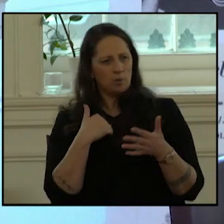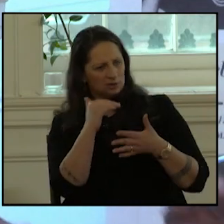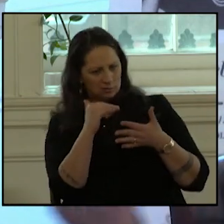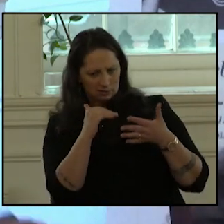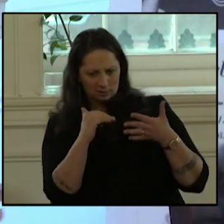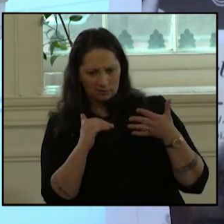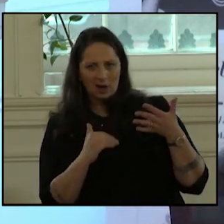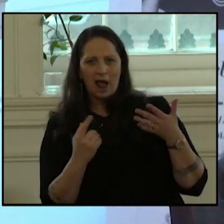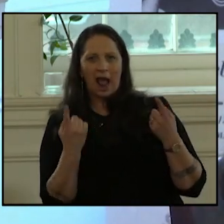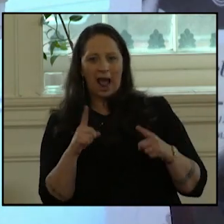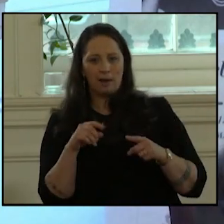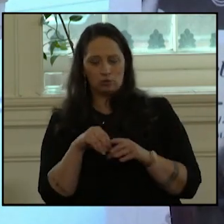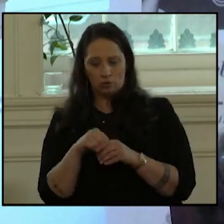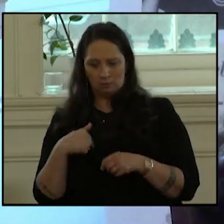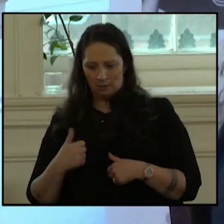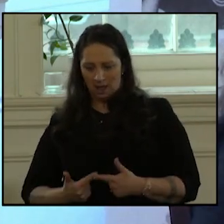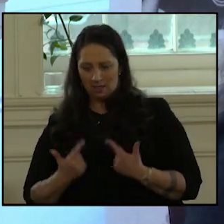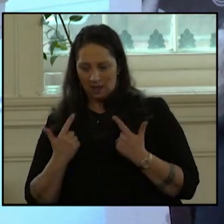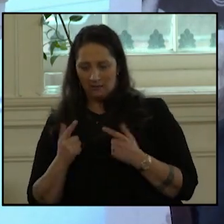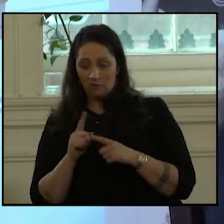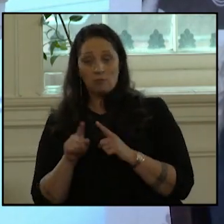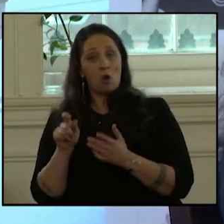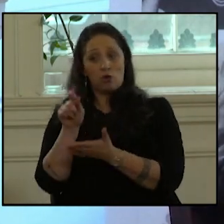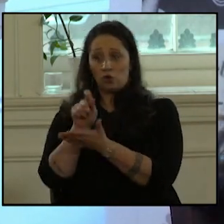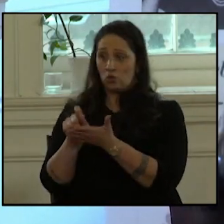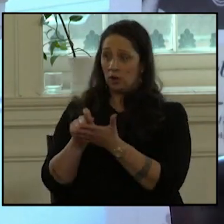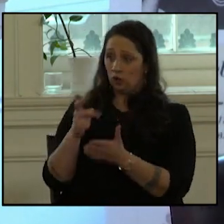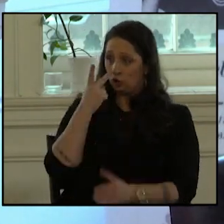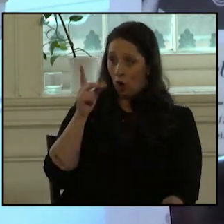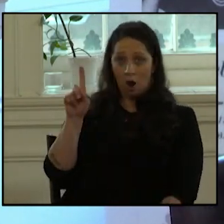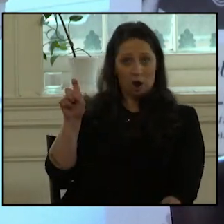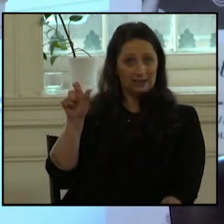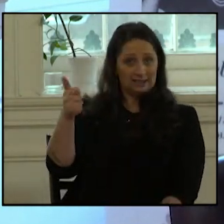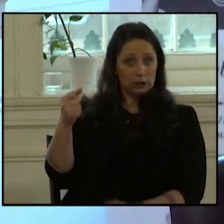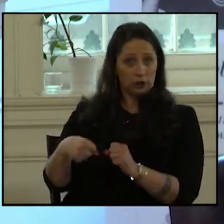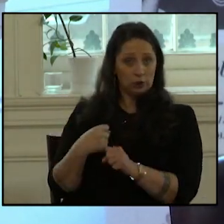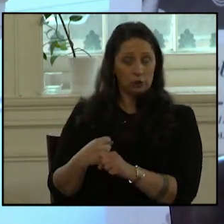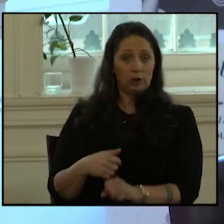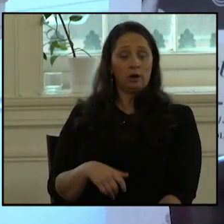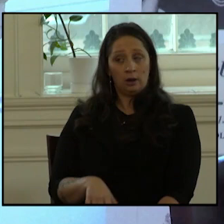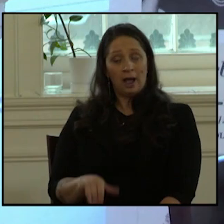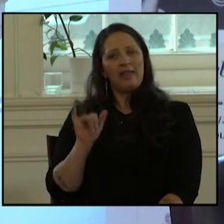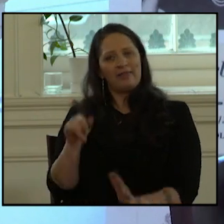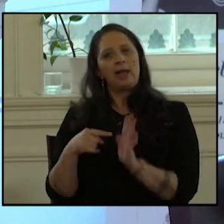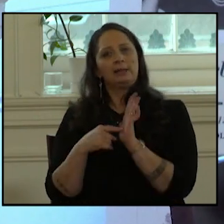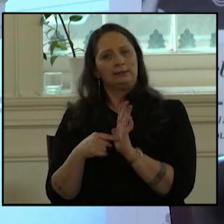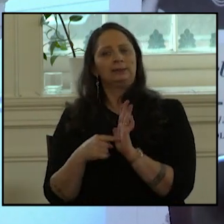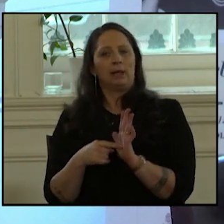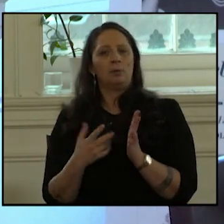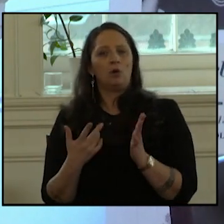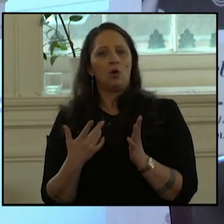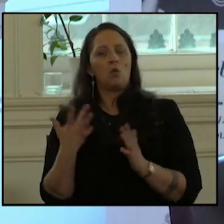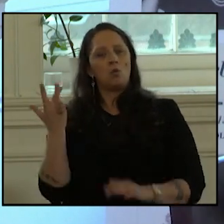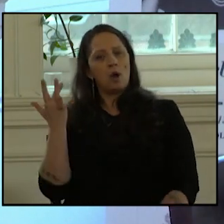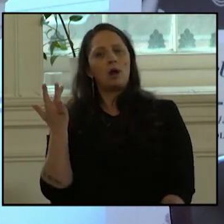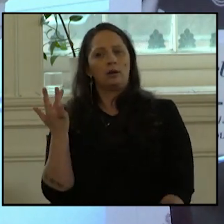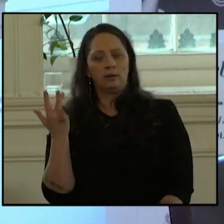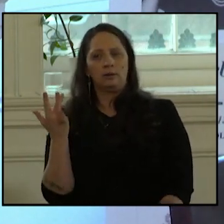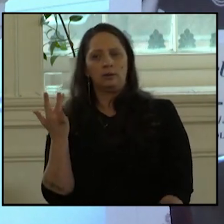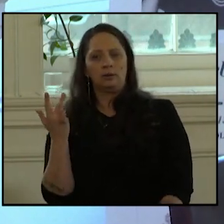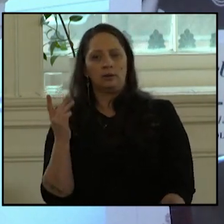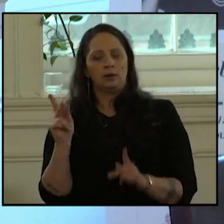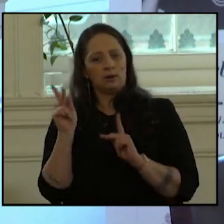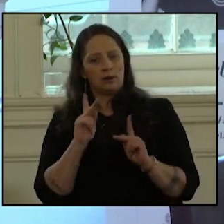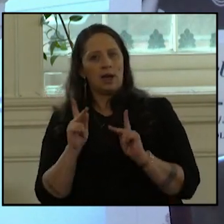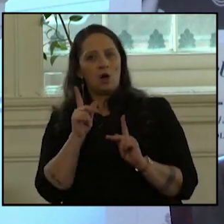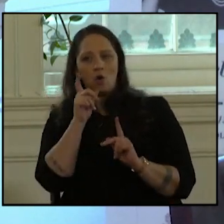these things that had happened to me in my life, but the writer saw 110 years, right? I think that's an example, to why the